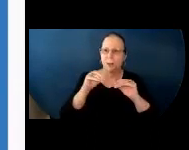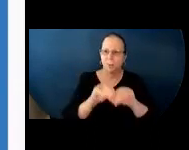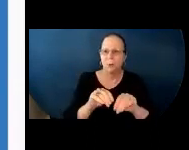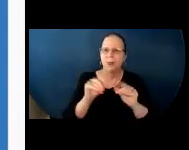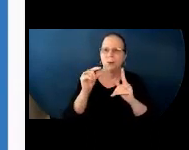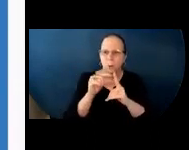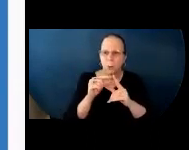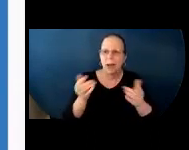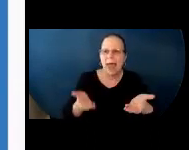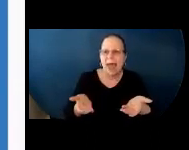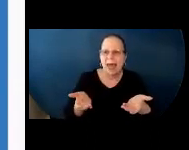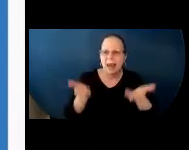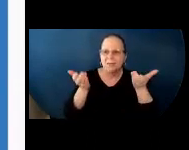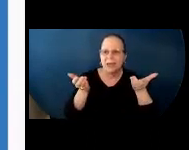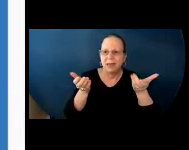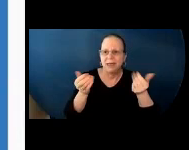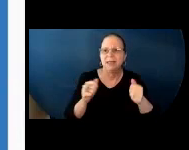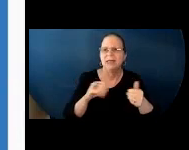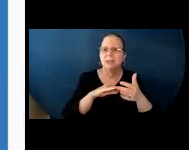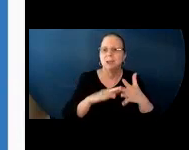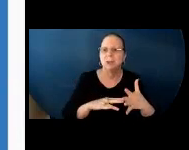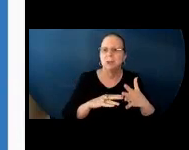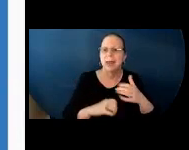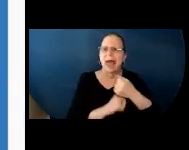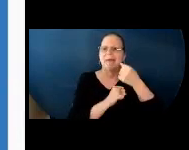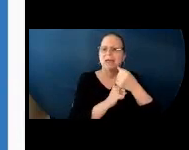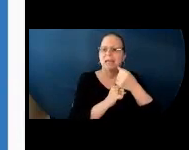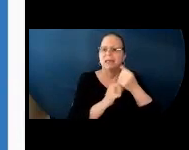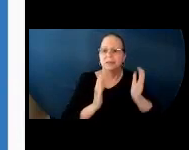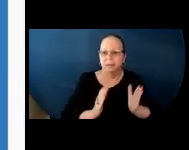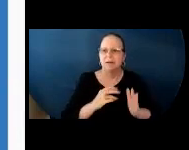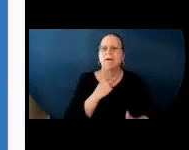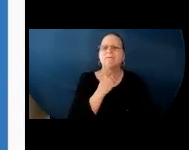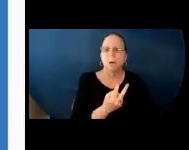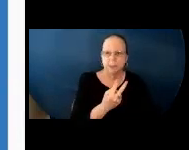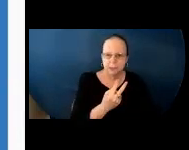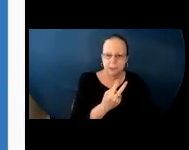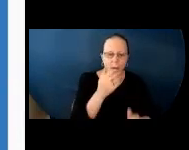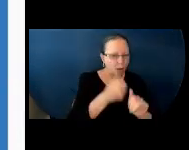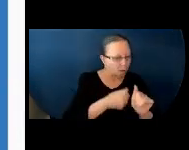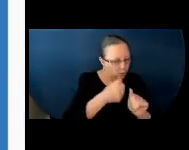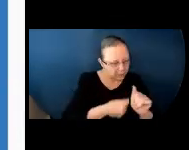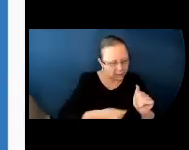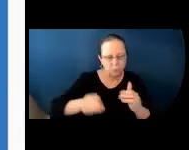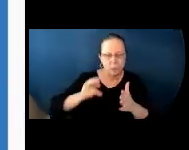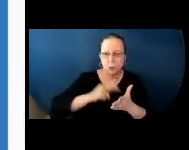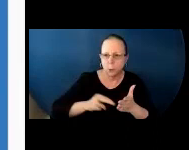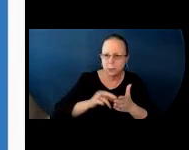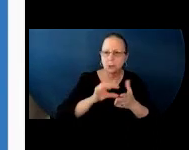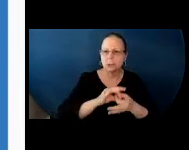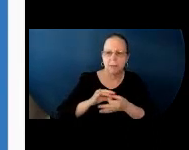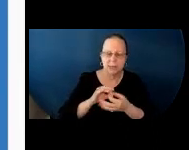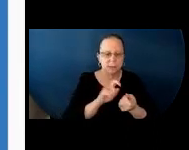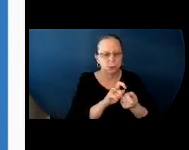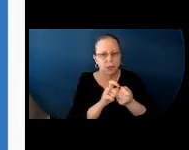the student advocate voice. In almost every piece of research-based transition